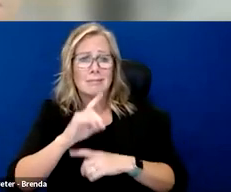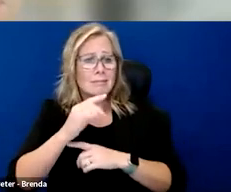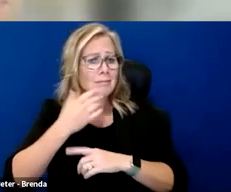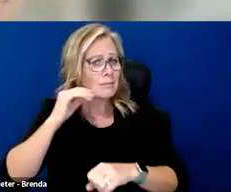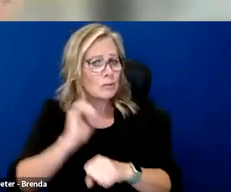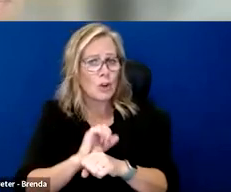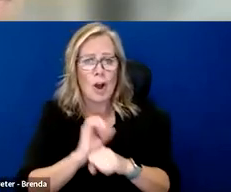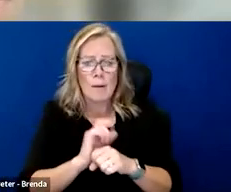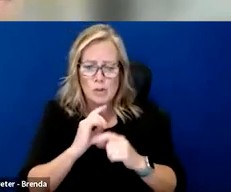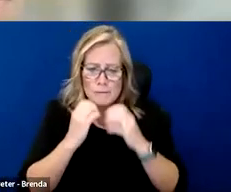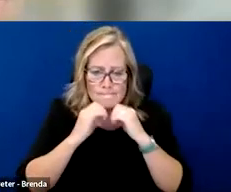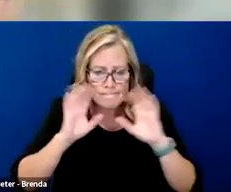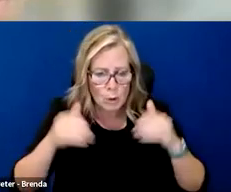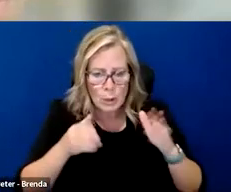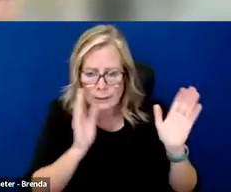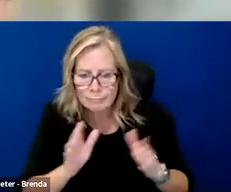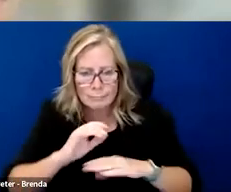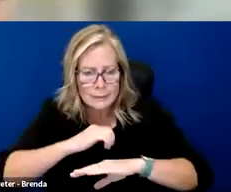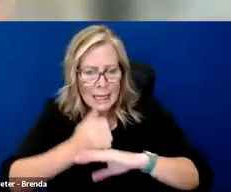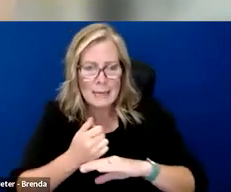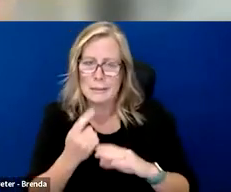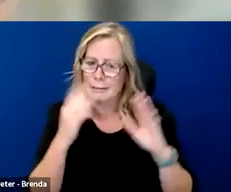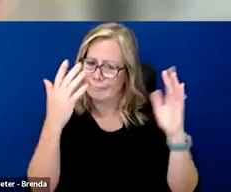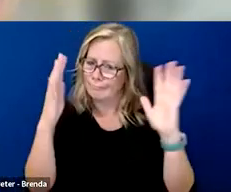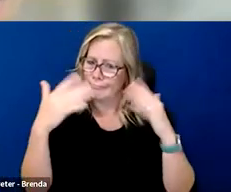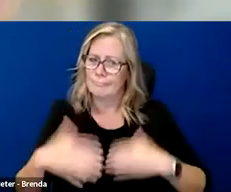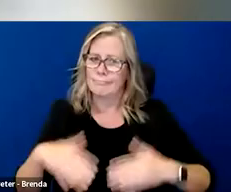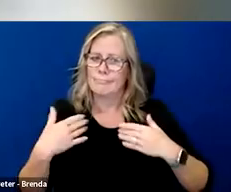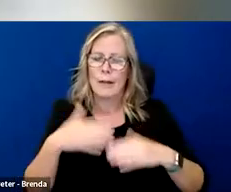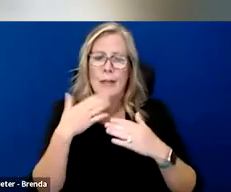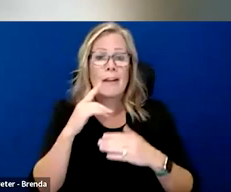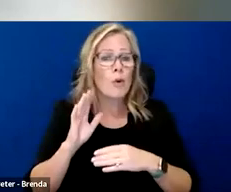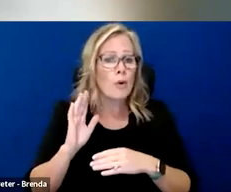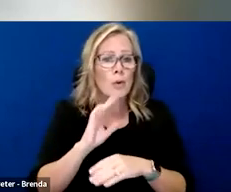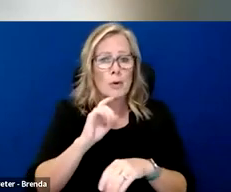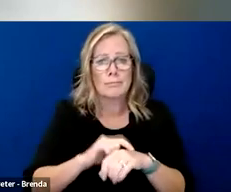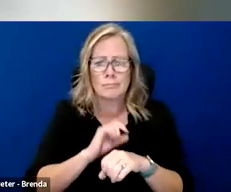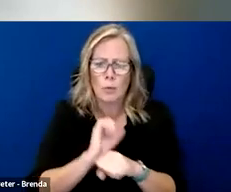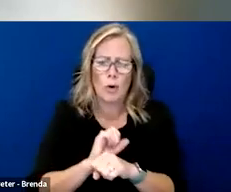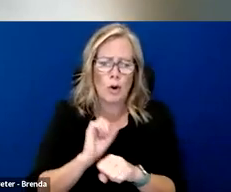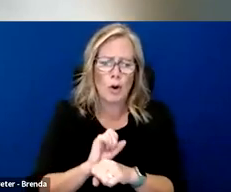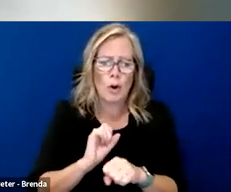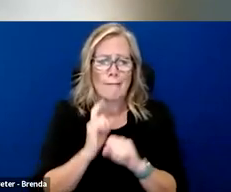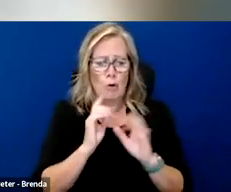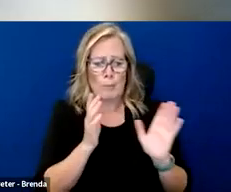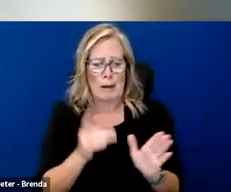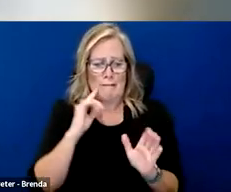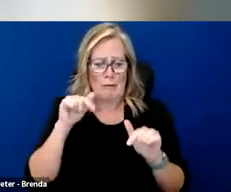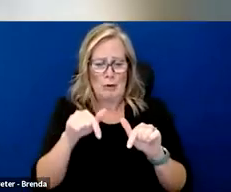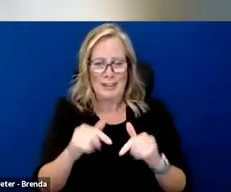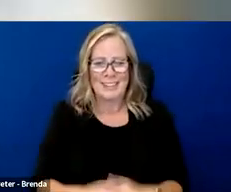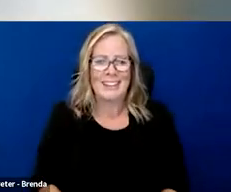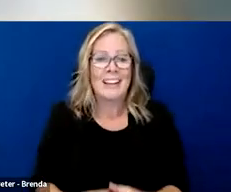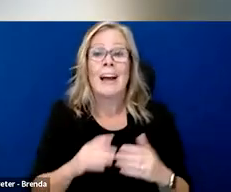the conversation today, and my hands go up to you. I want to thank you for all the time and effort and care you've put into this. Now over to